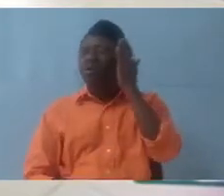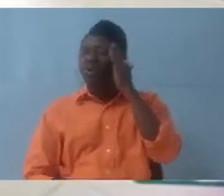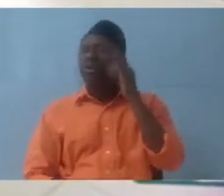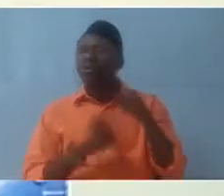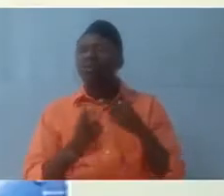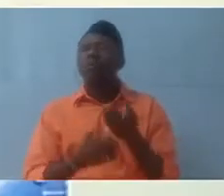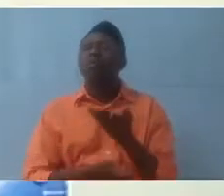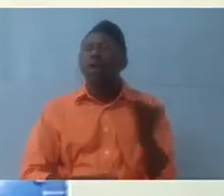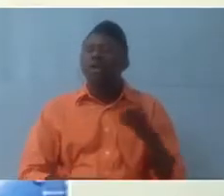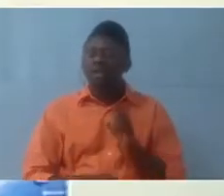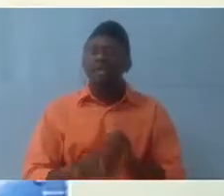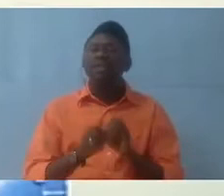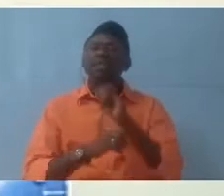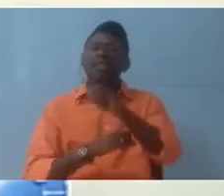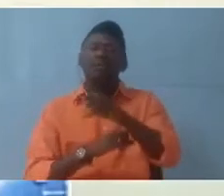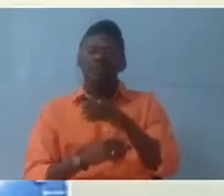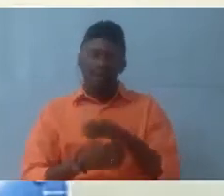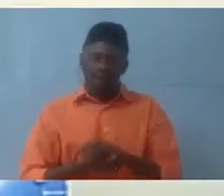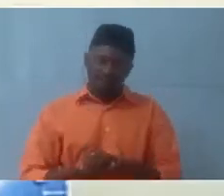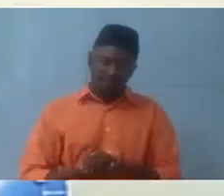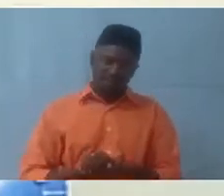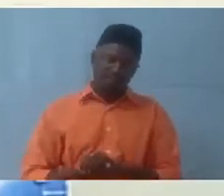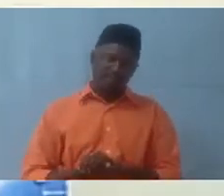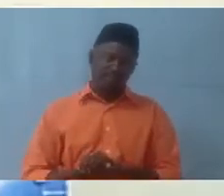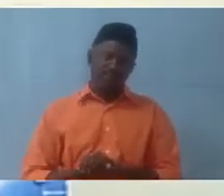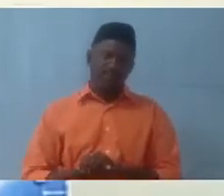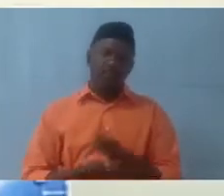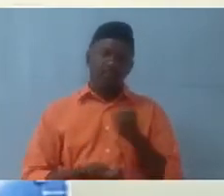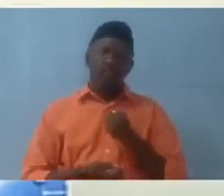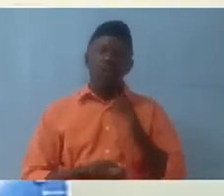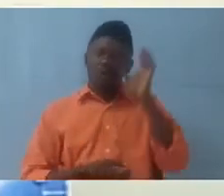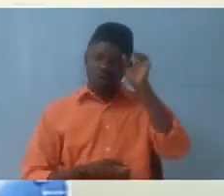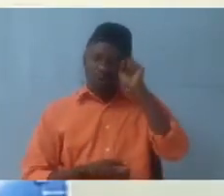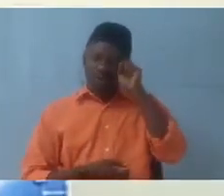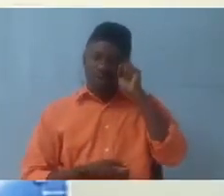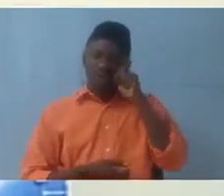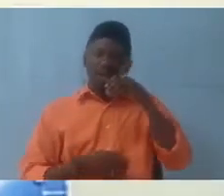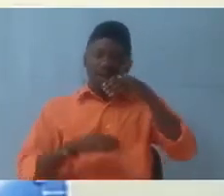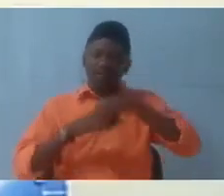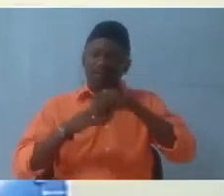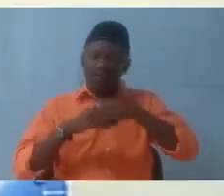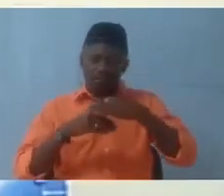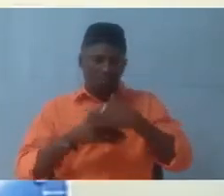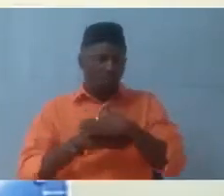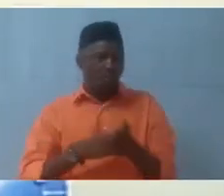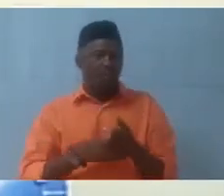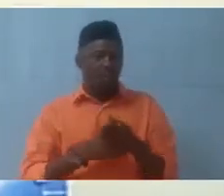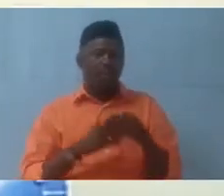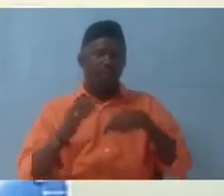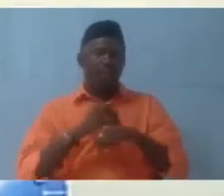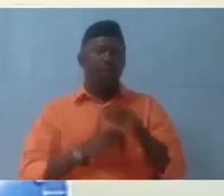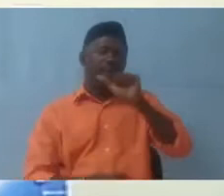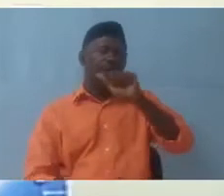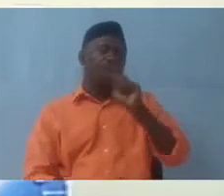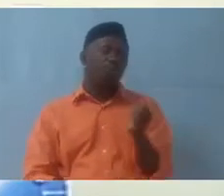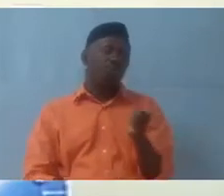Because I understand that the file was open at the AG's chambers.